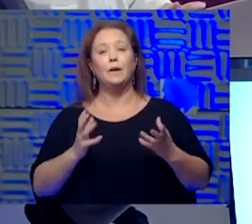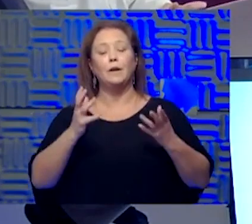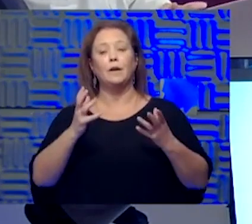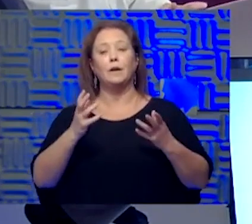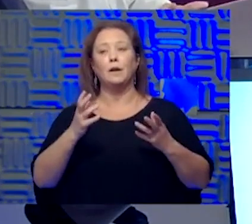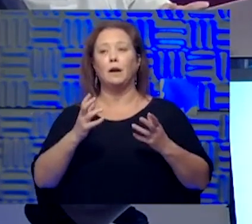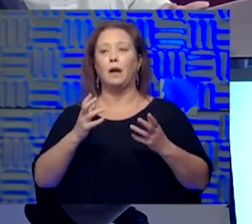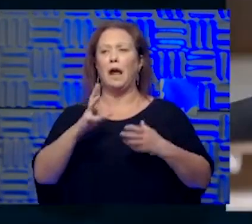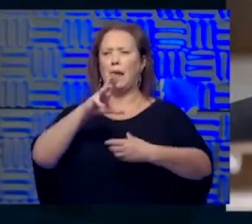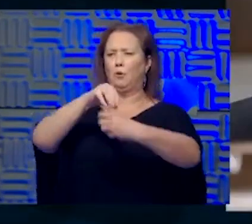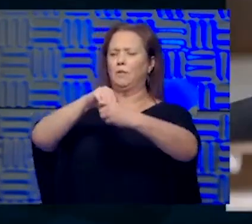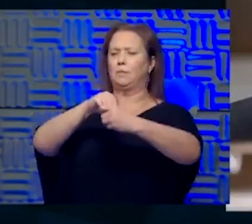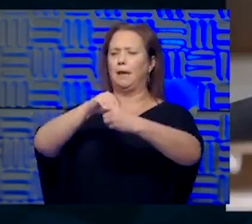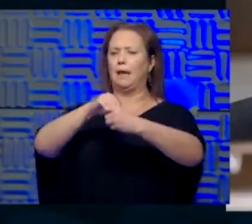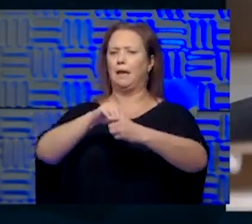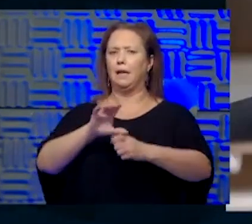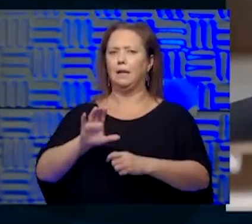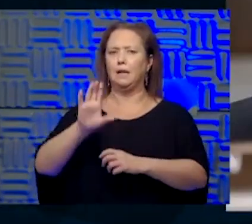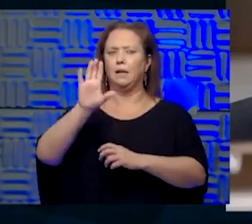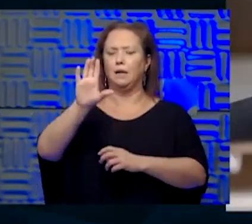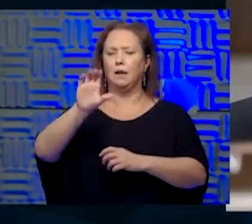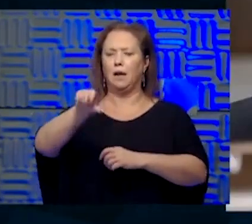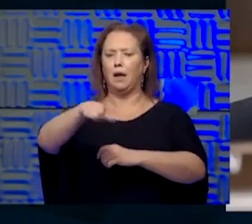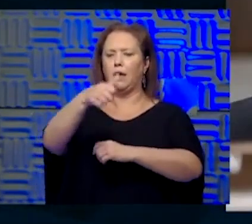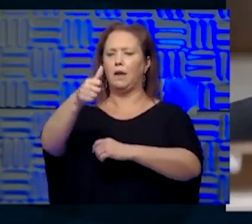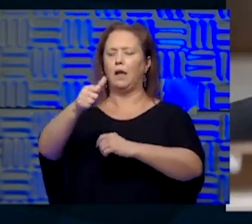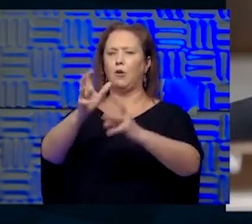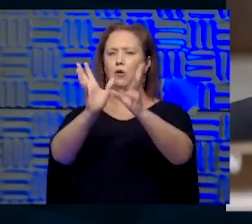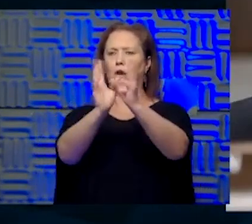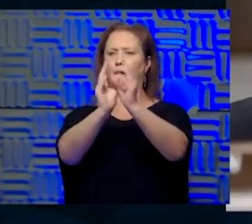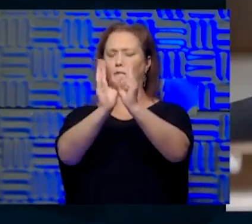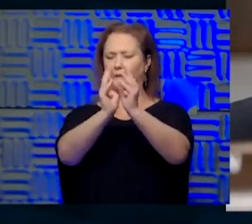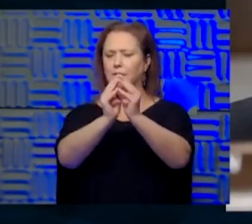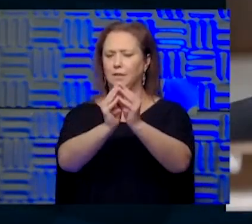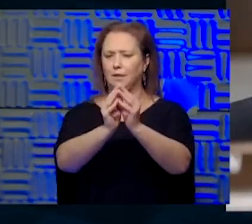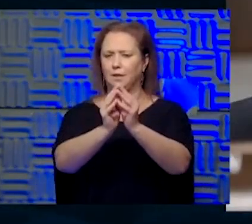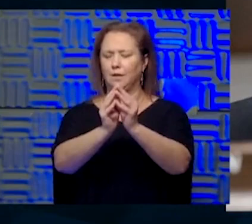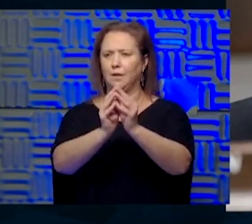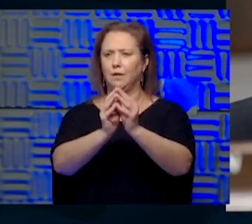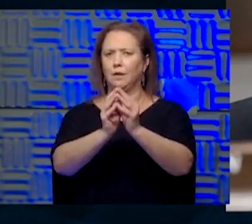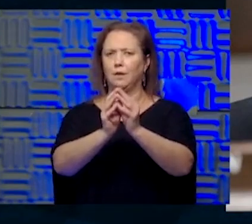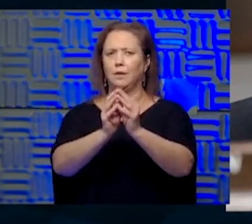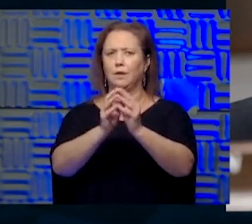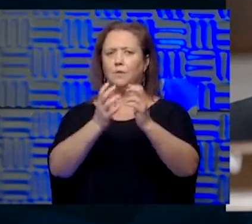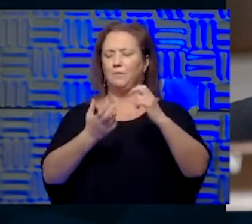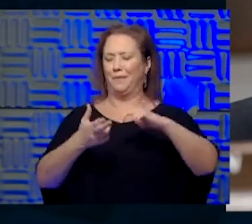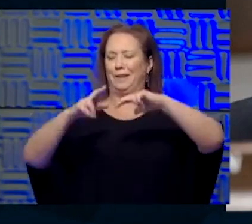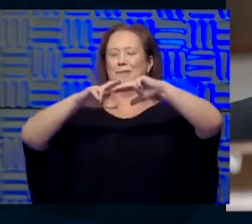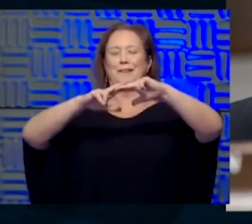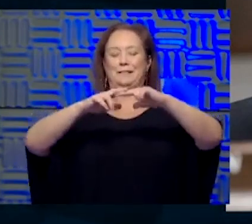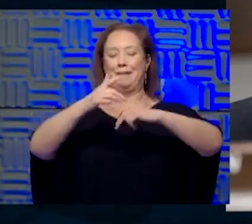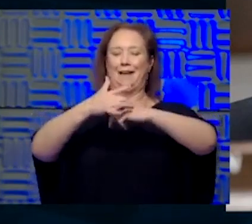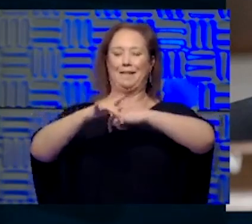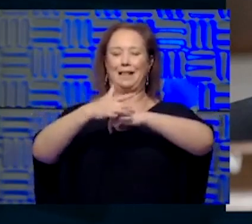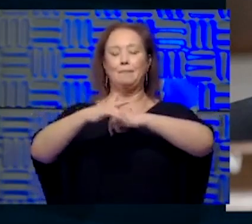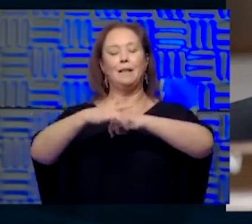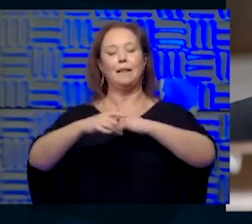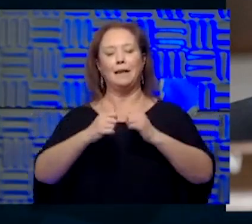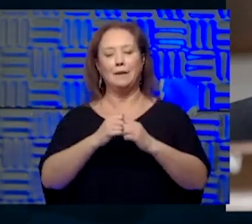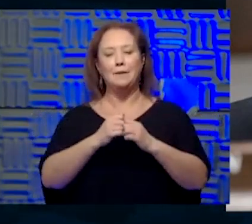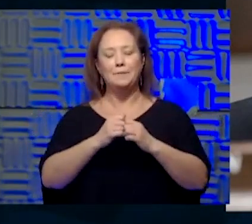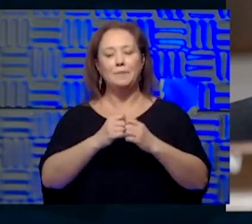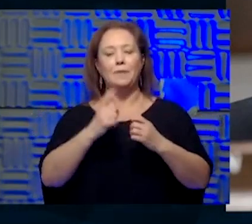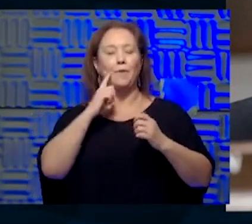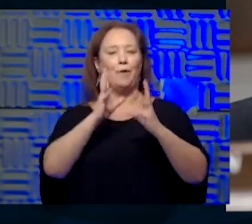Hawkeye, I participated in another press conference. You guys have increased my press conference availability, but